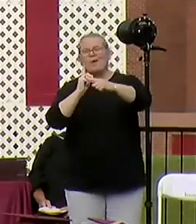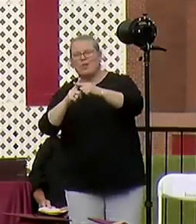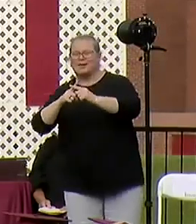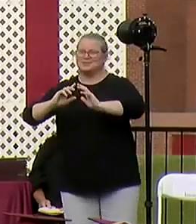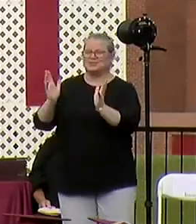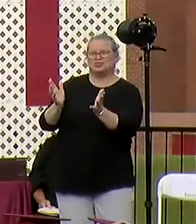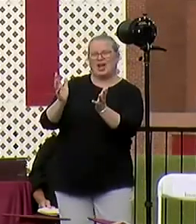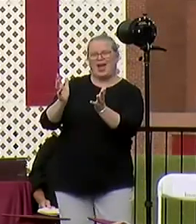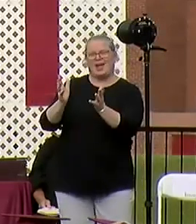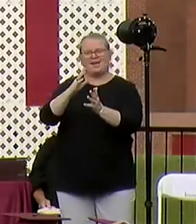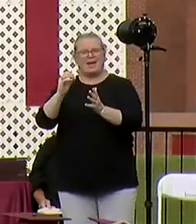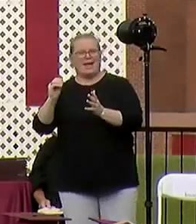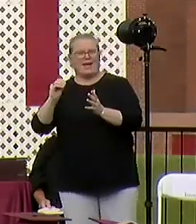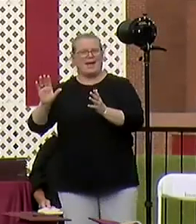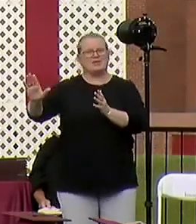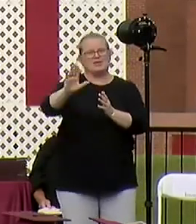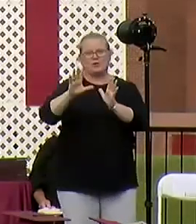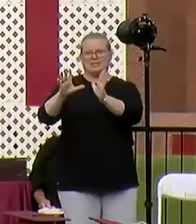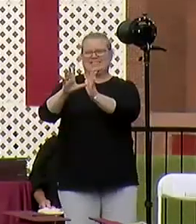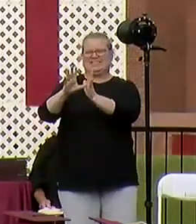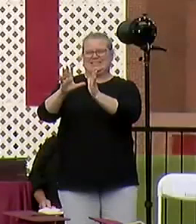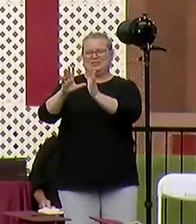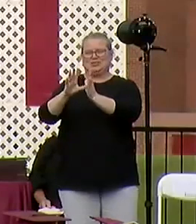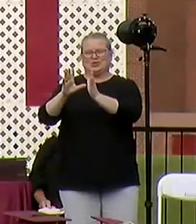you do the grade 12 version of recess.